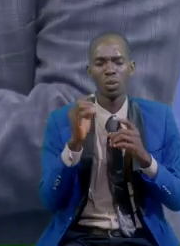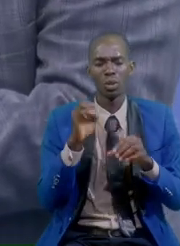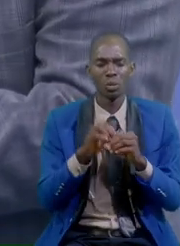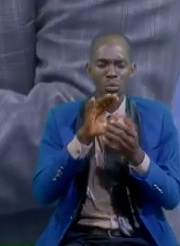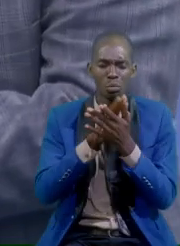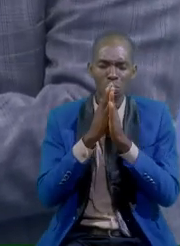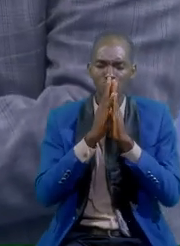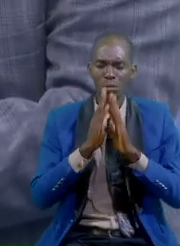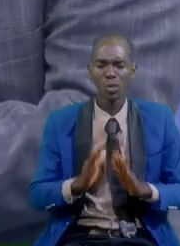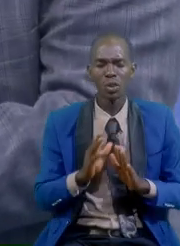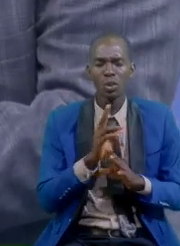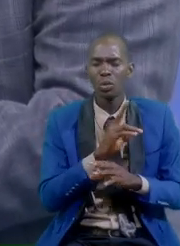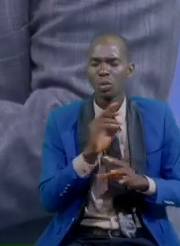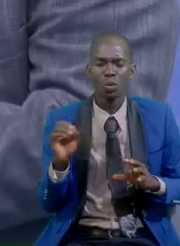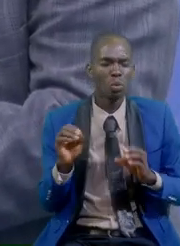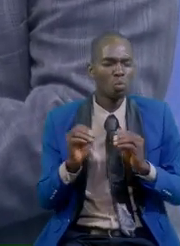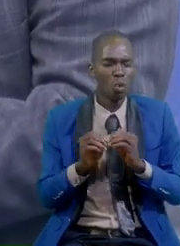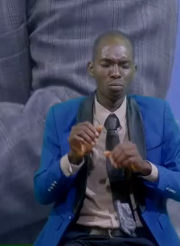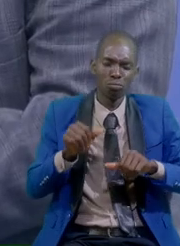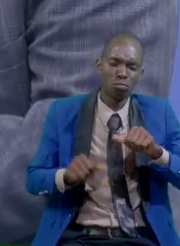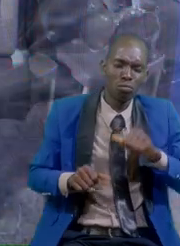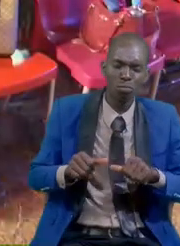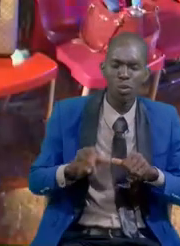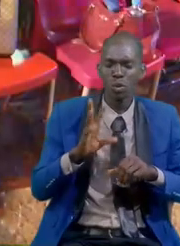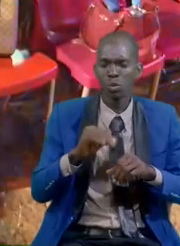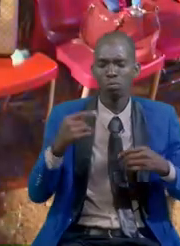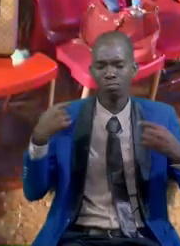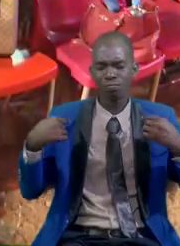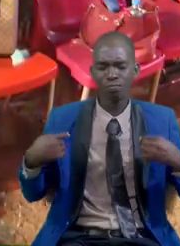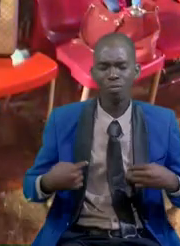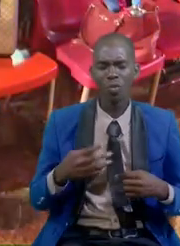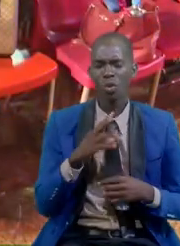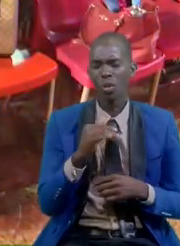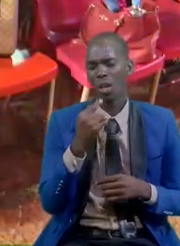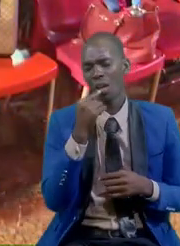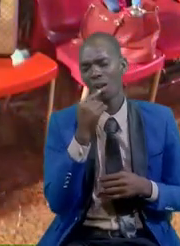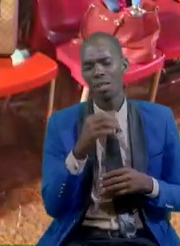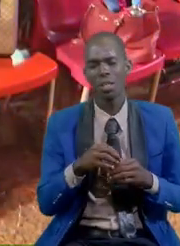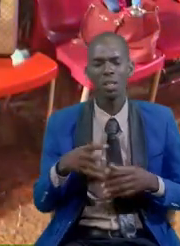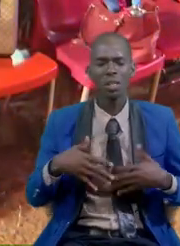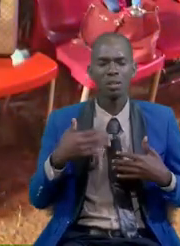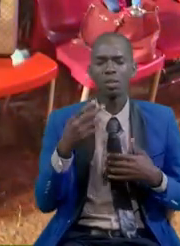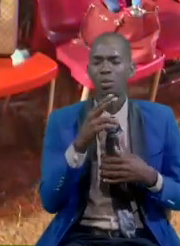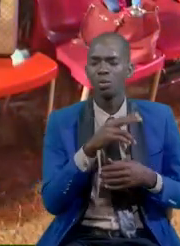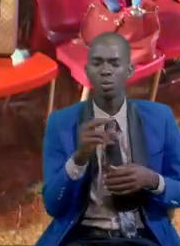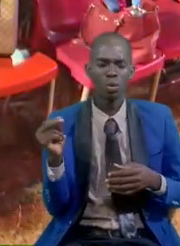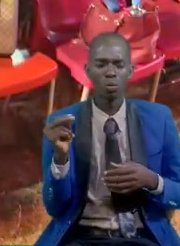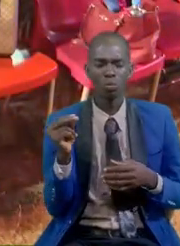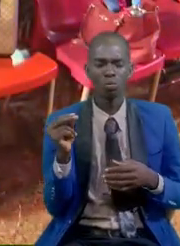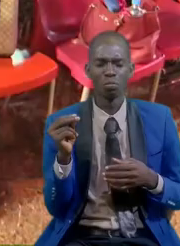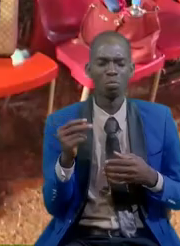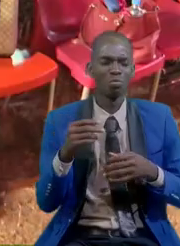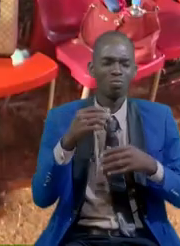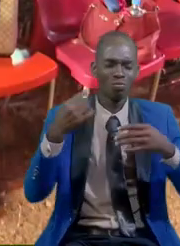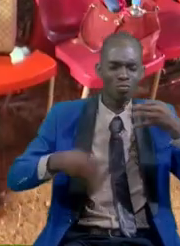No unbelief, no torment, no regrets in life, no condemnation. Set them free